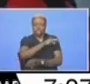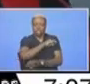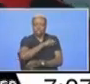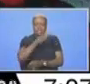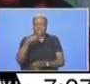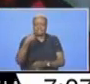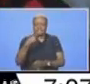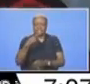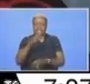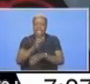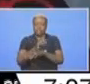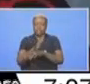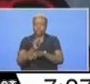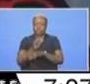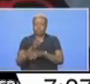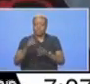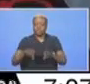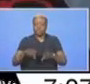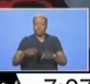assessed. Medical